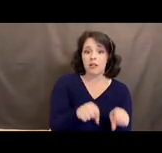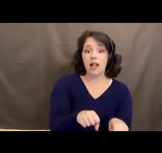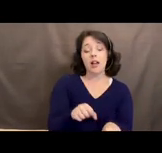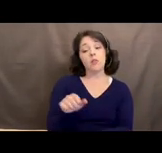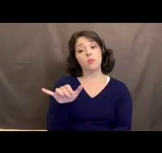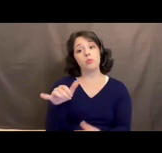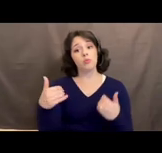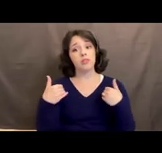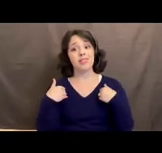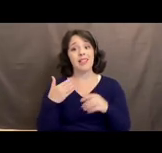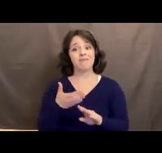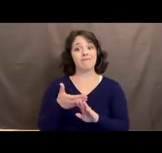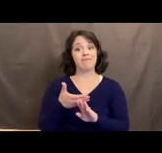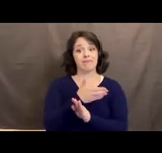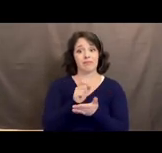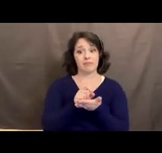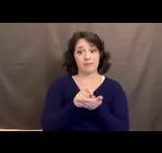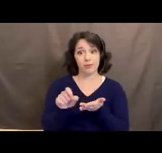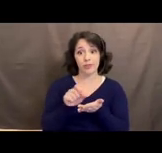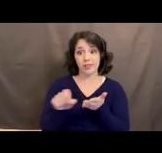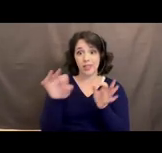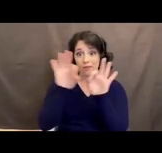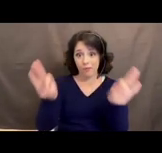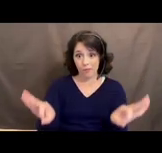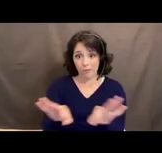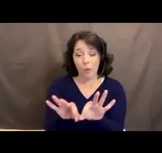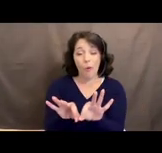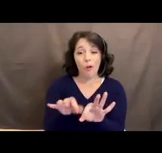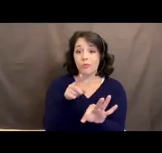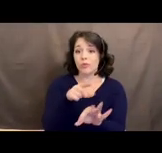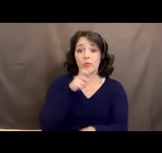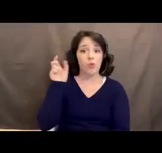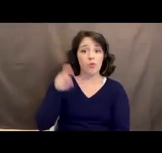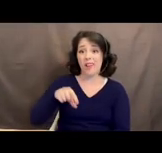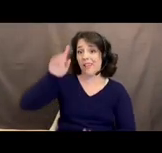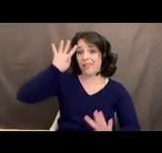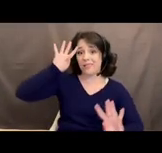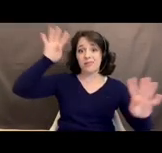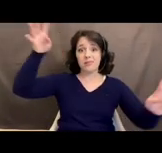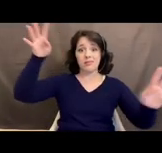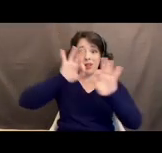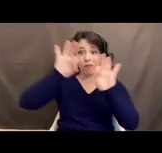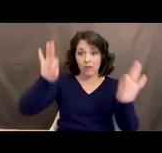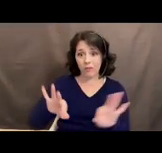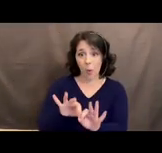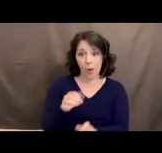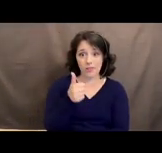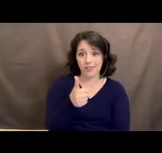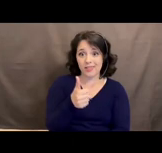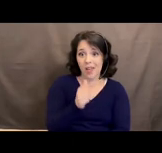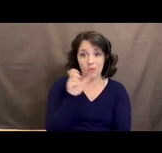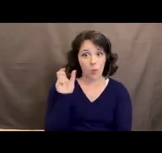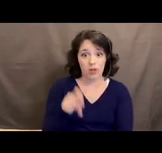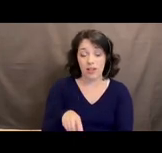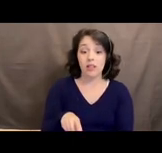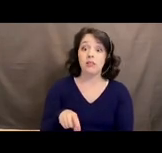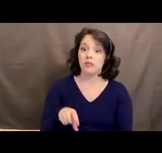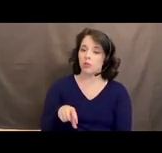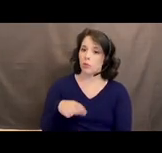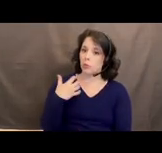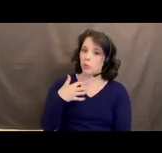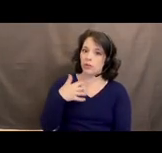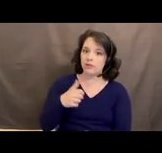pre-drafted forms so you don't have to reinvent material. This is especially helpful for possibly like